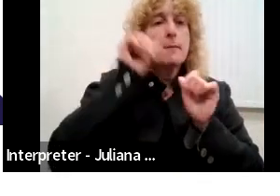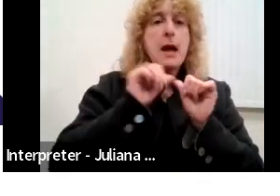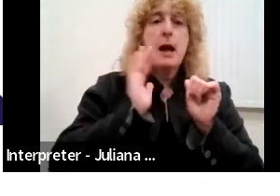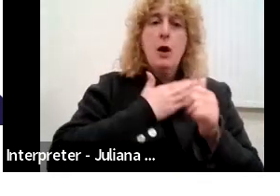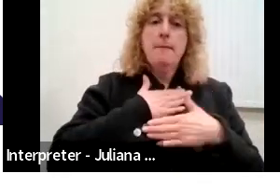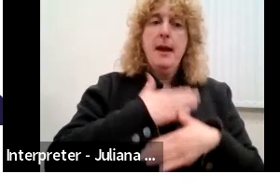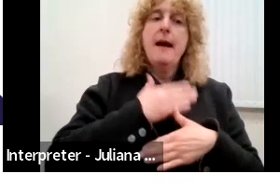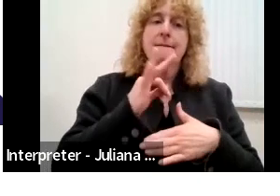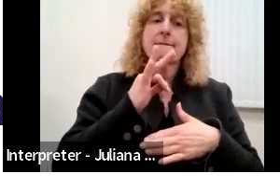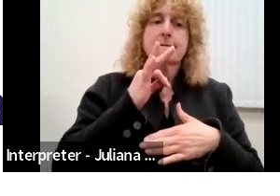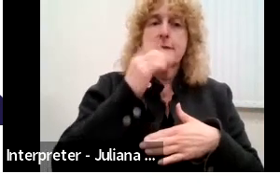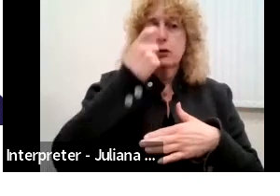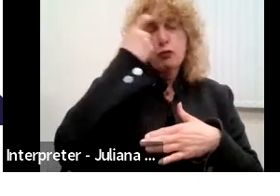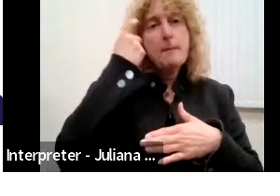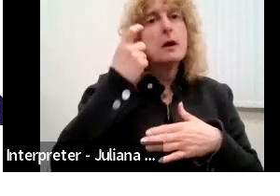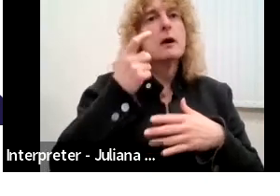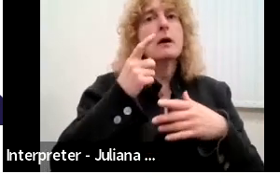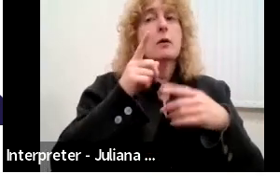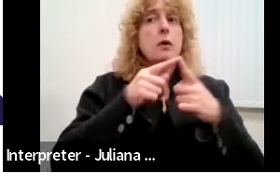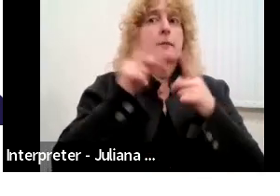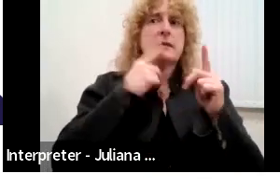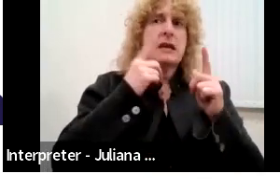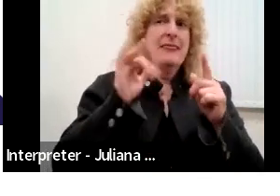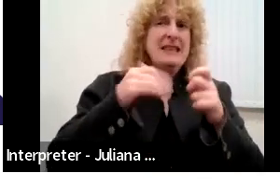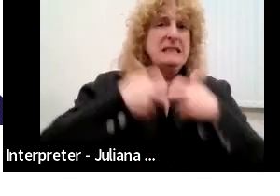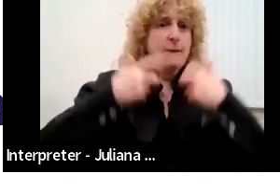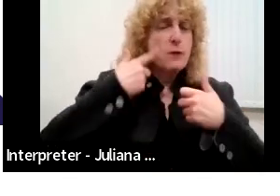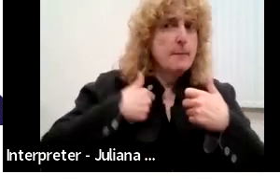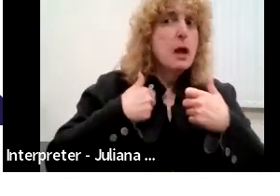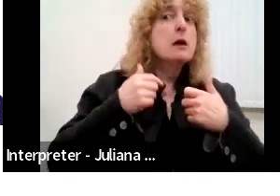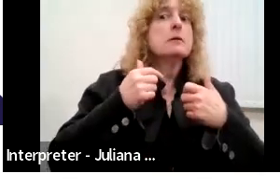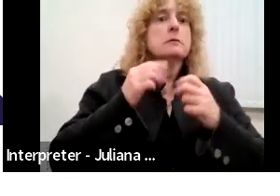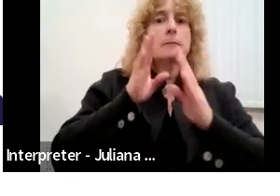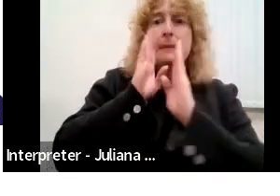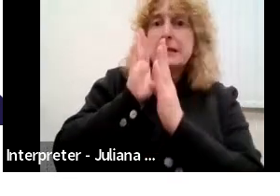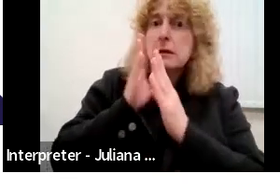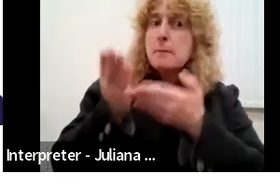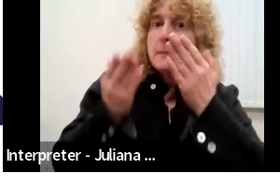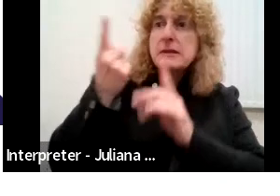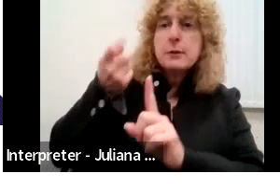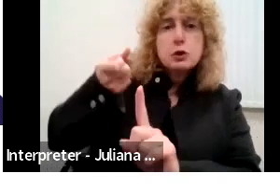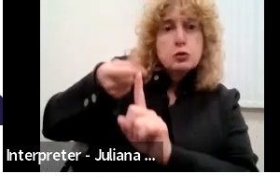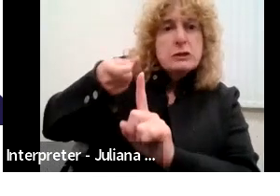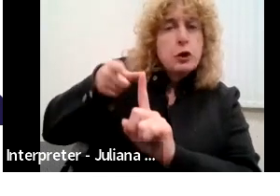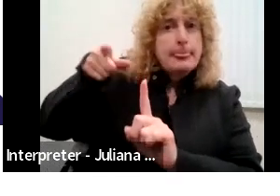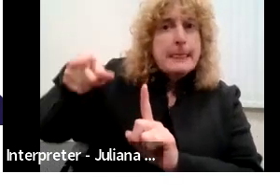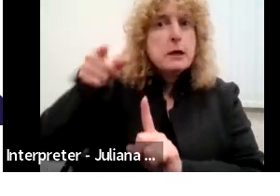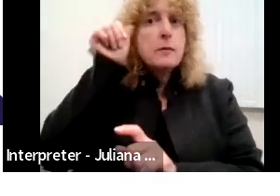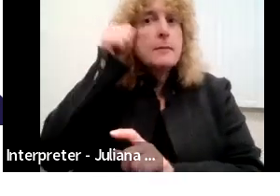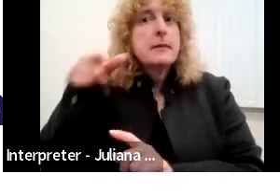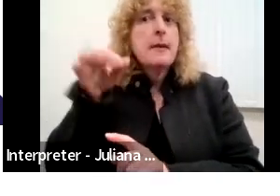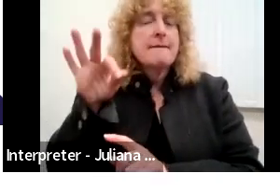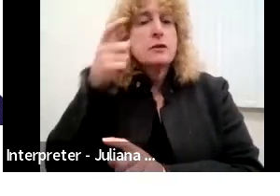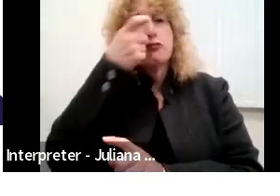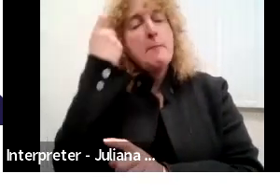attention when people are saying, this is hard for me, that is possible that something is triggering, and reminding them of trauma.